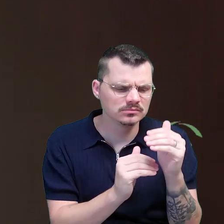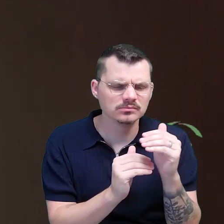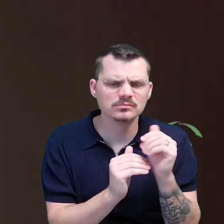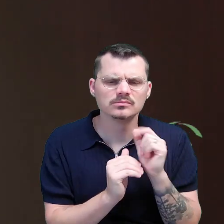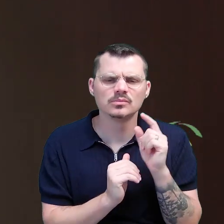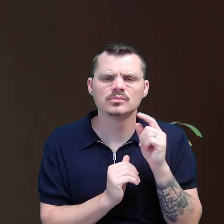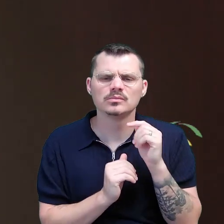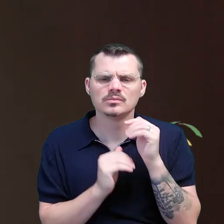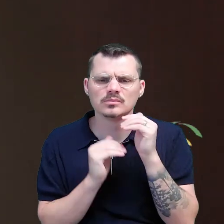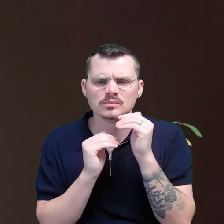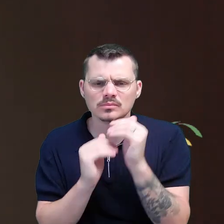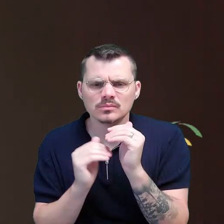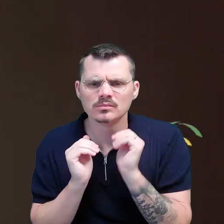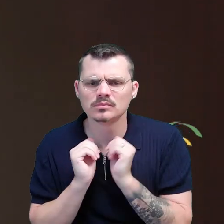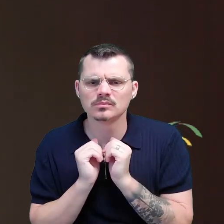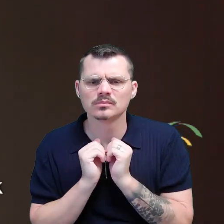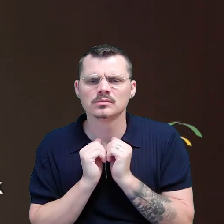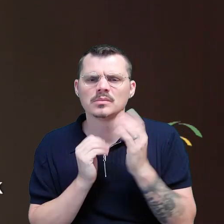Let's try